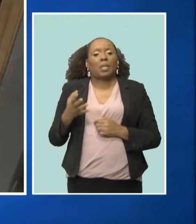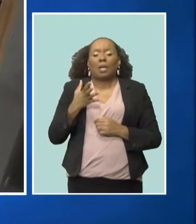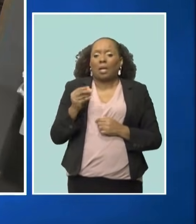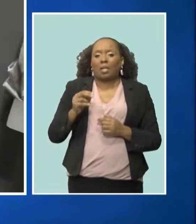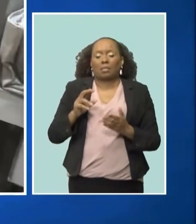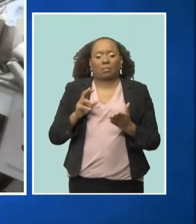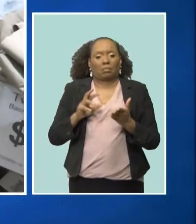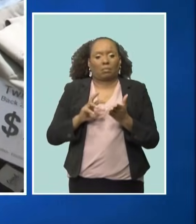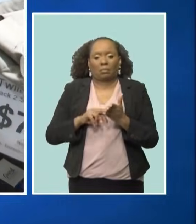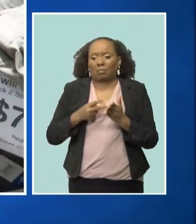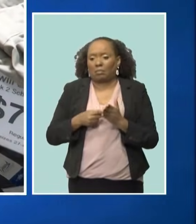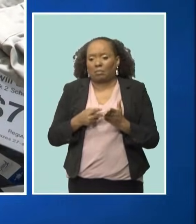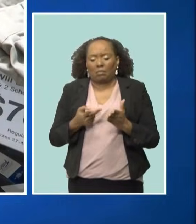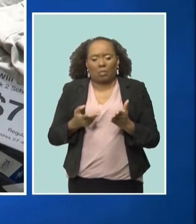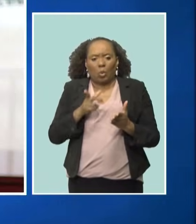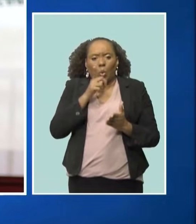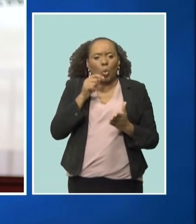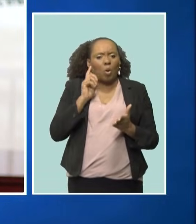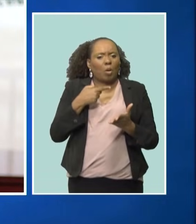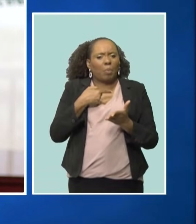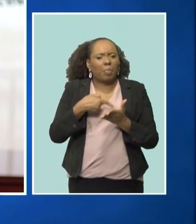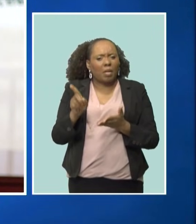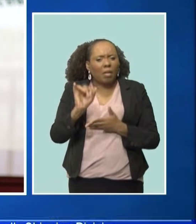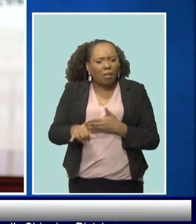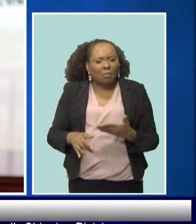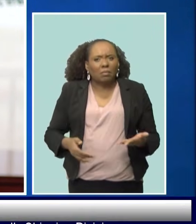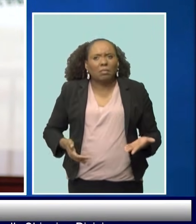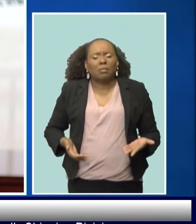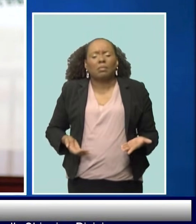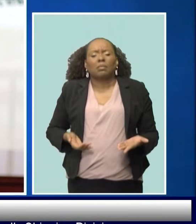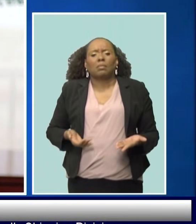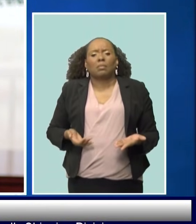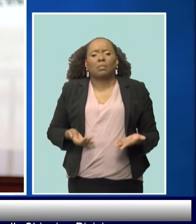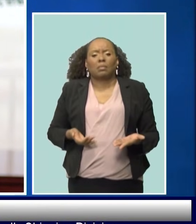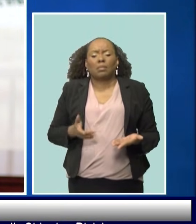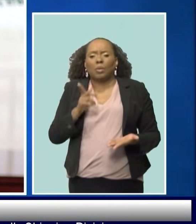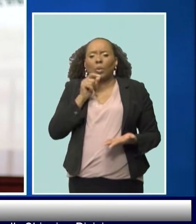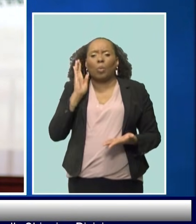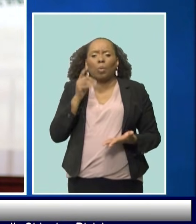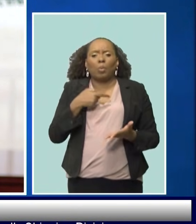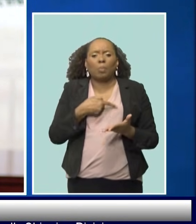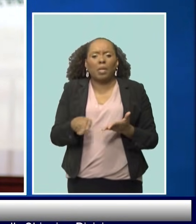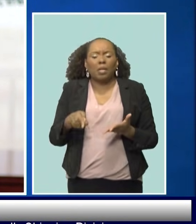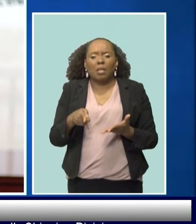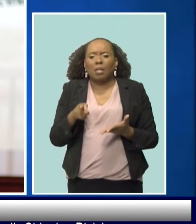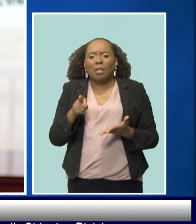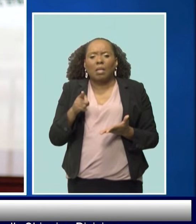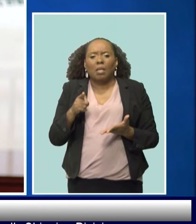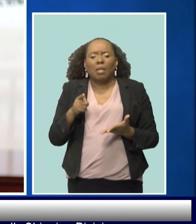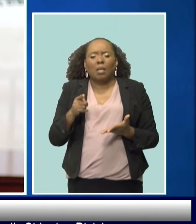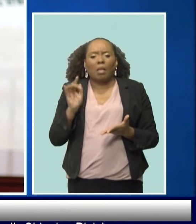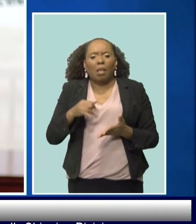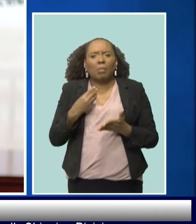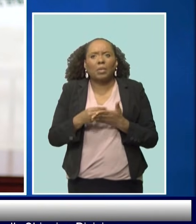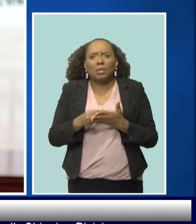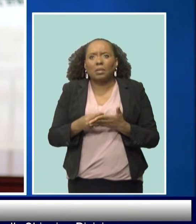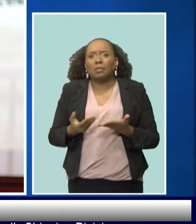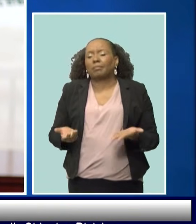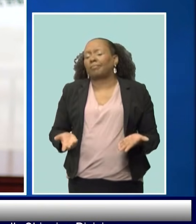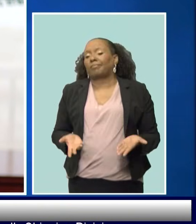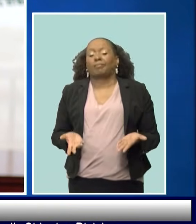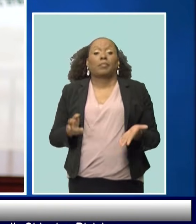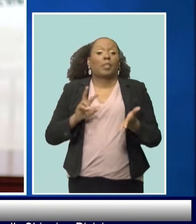the increase in prices. So the net result should be price increases being felt on